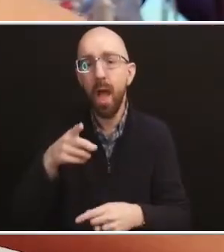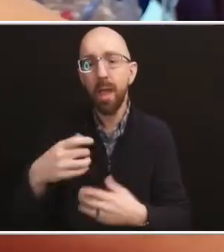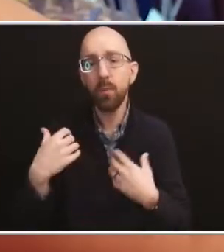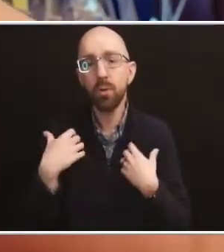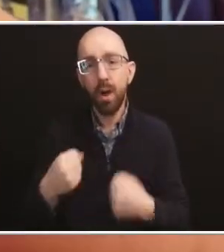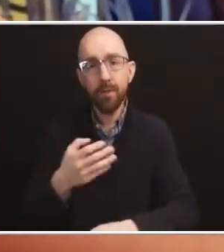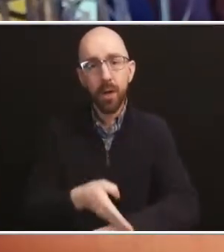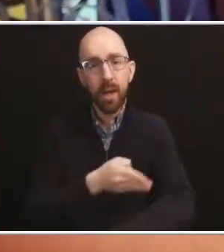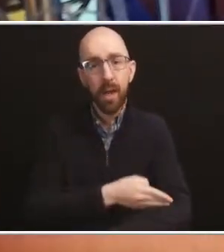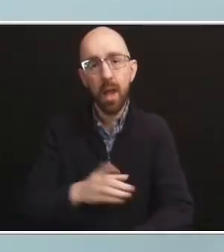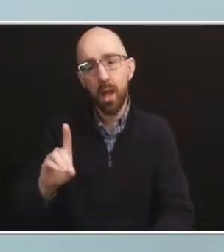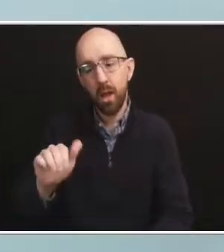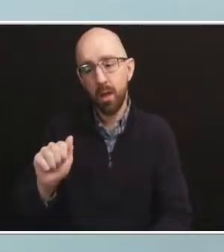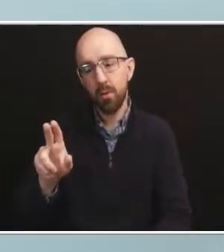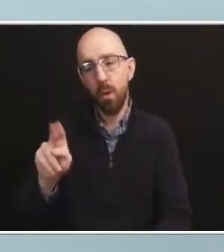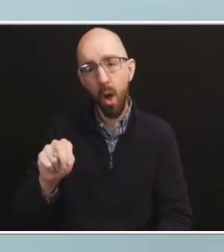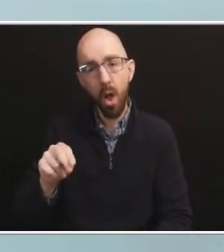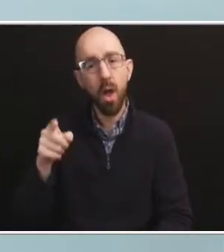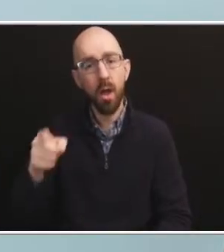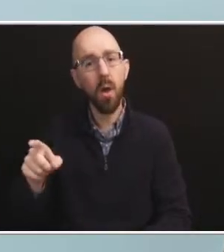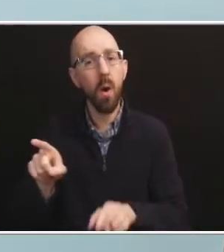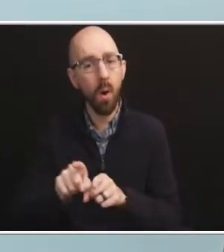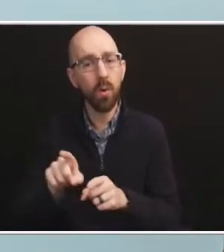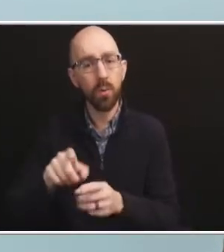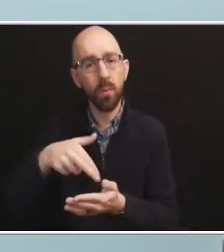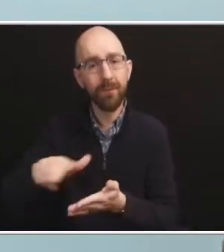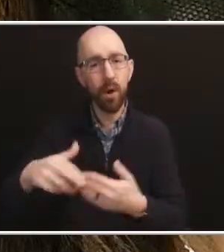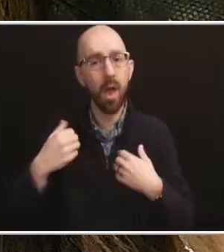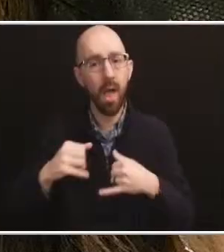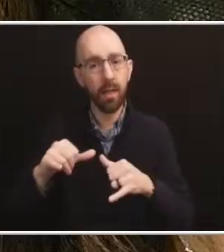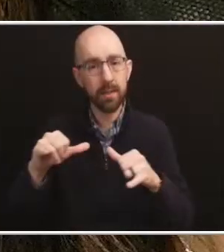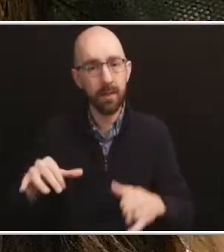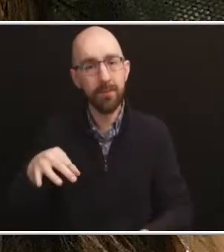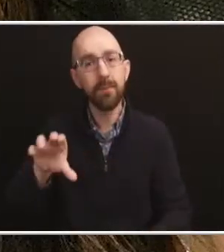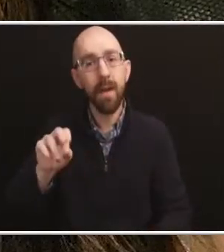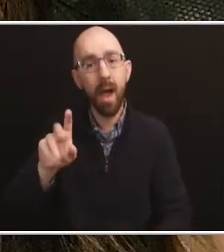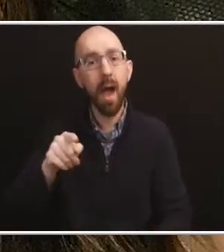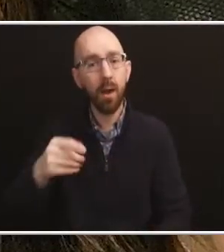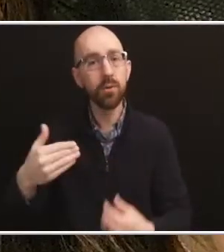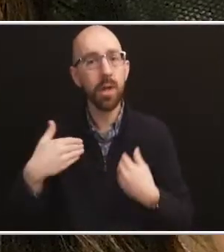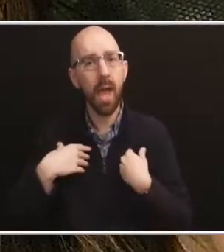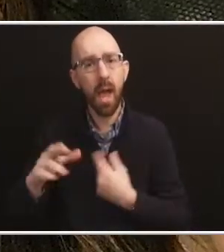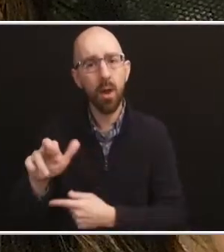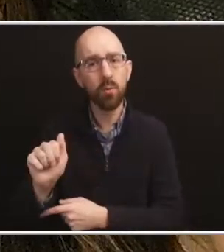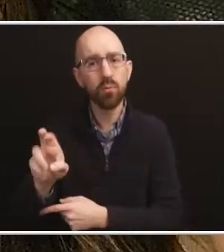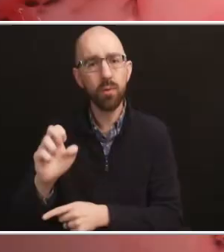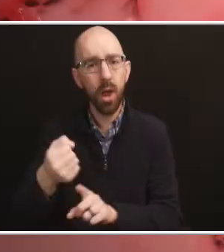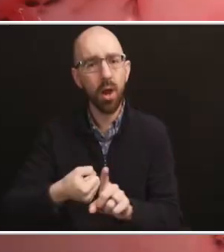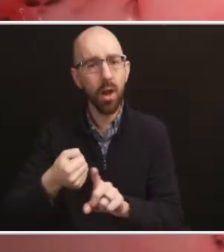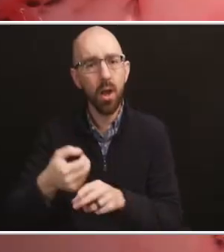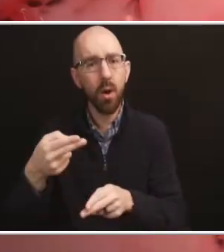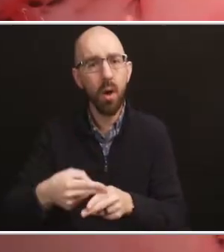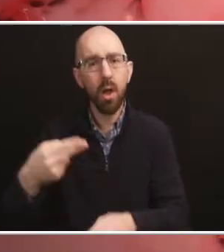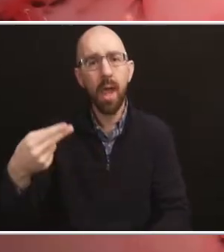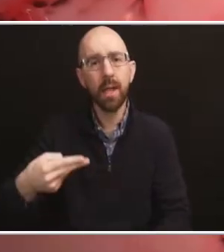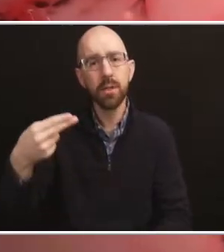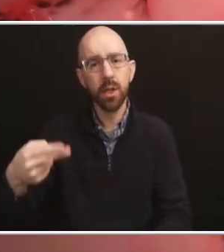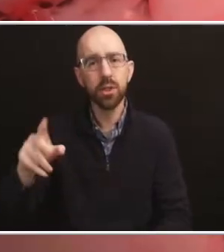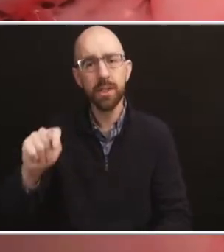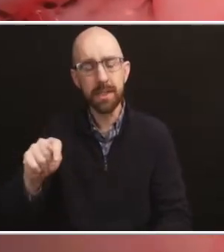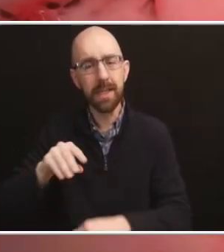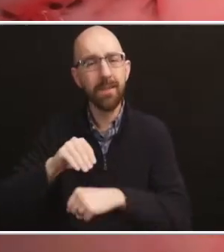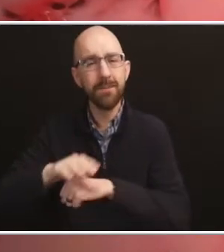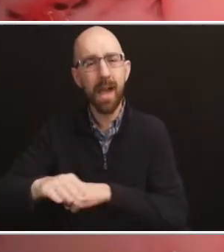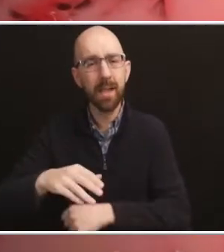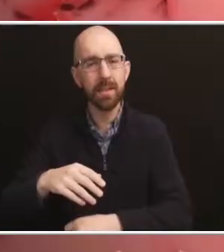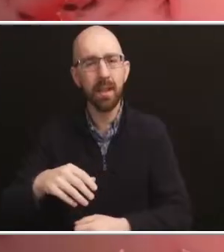was also referred to the health system, found out that she had a rare disorder called HHT. It affects the blood